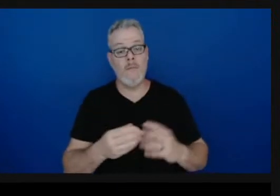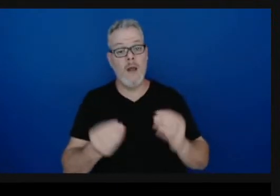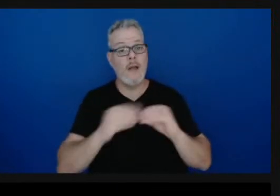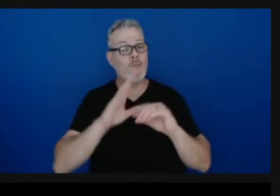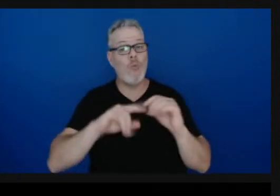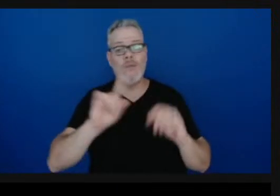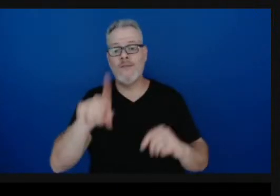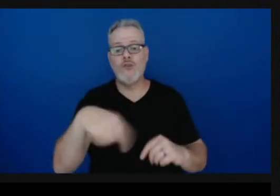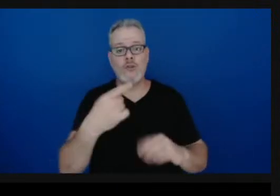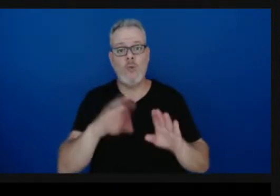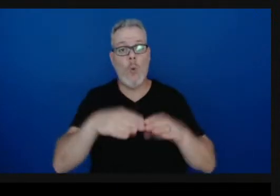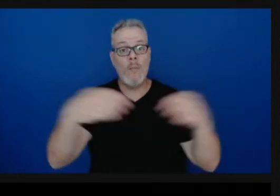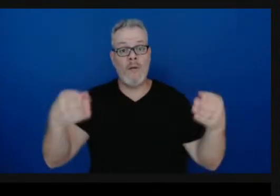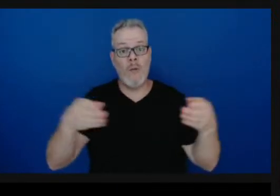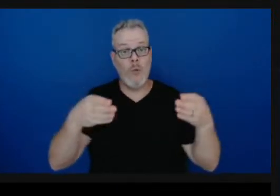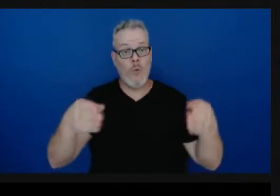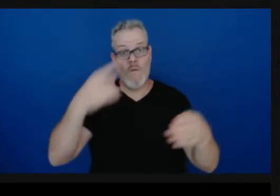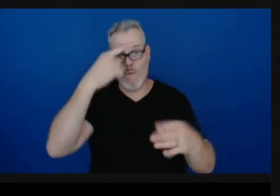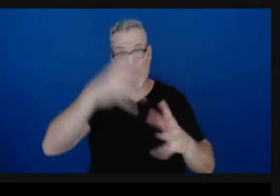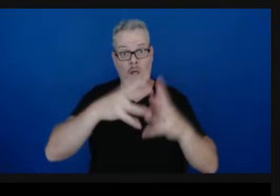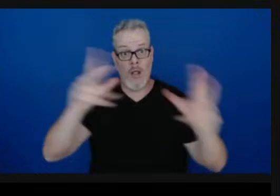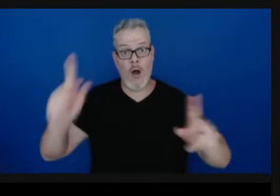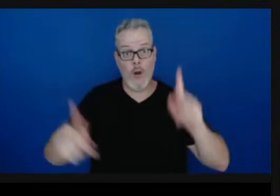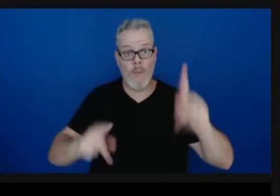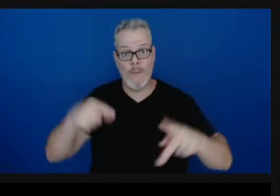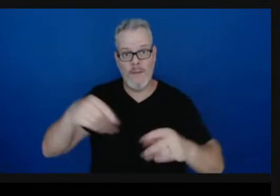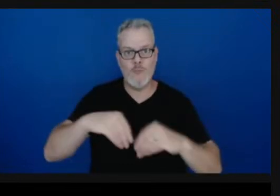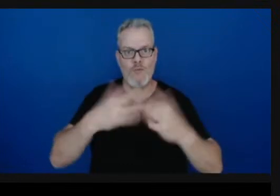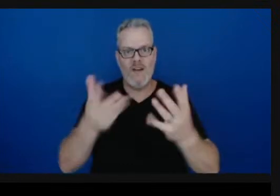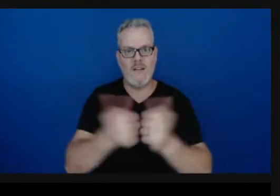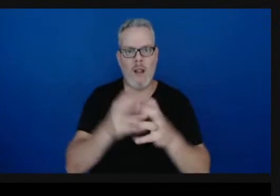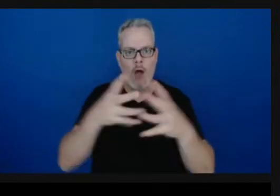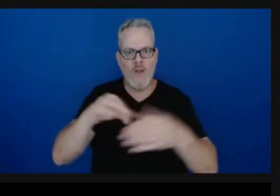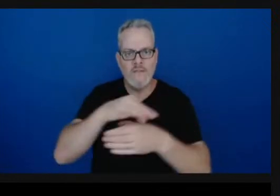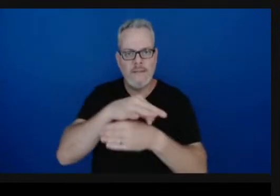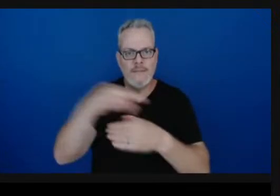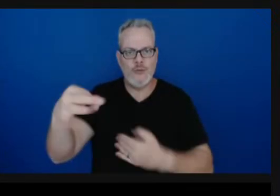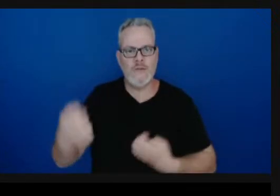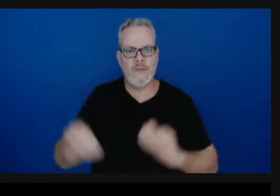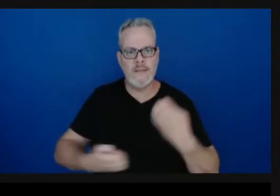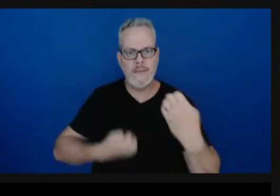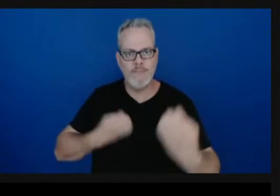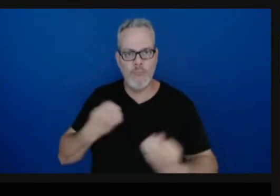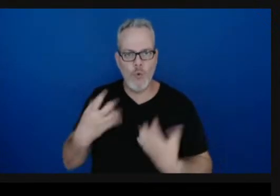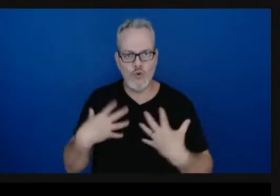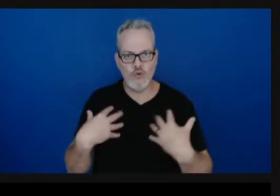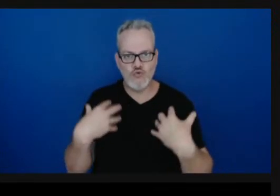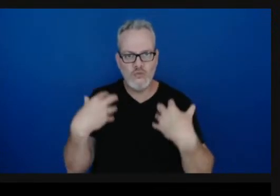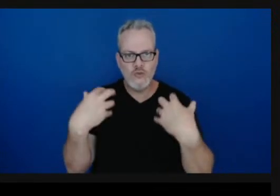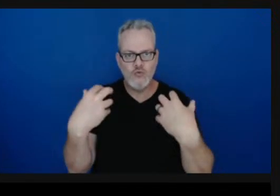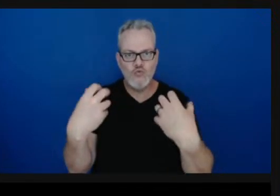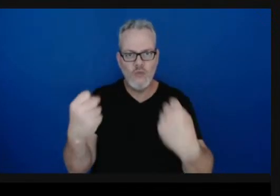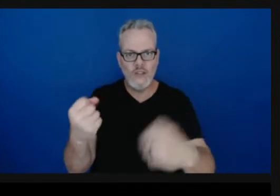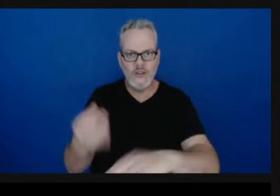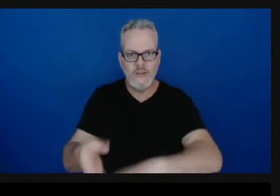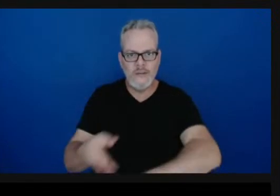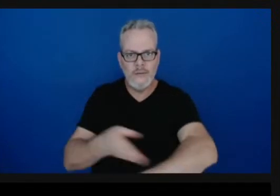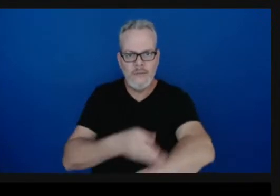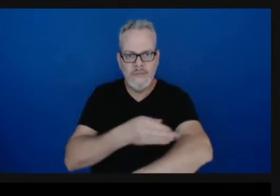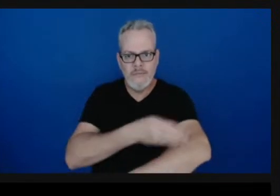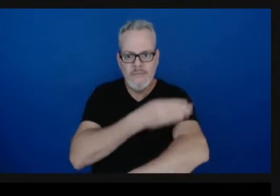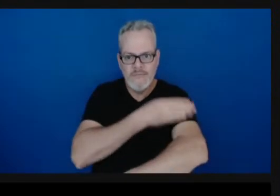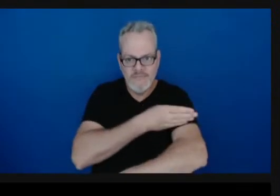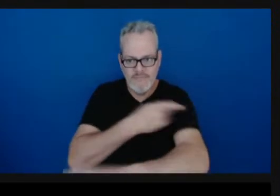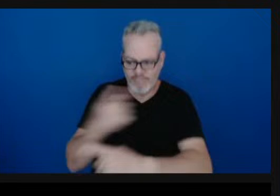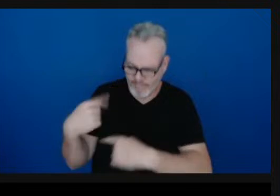people, this provides a lot of spiritual and emotional restoration. It's been a very, very long journey,